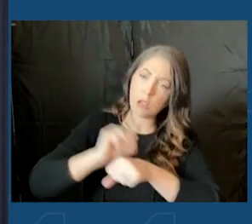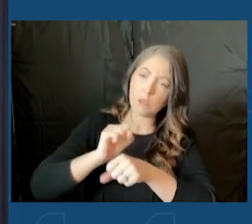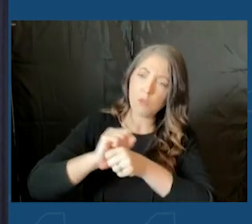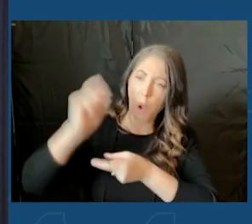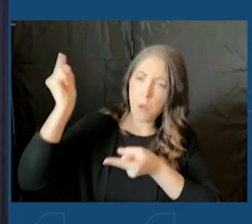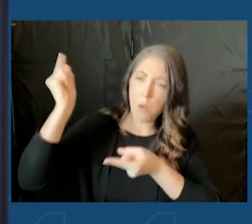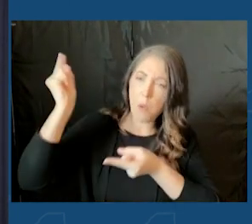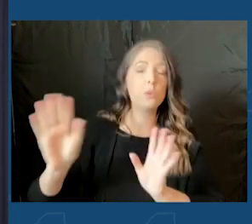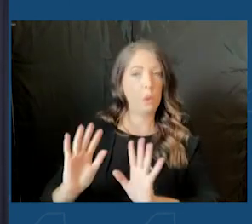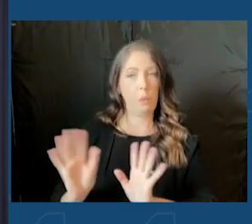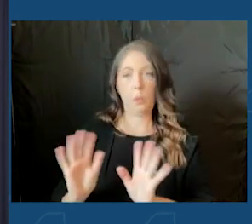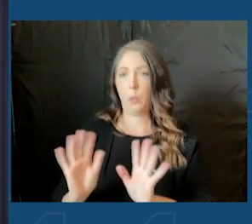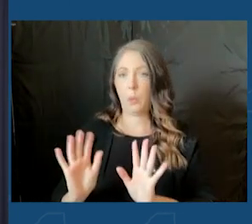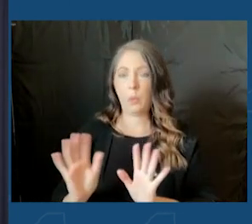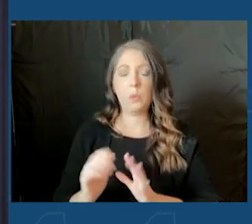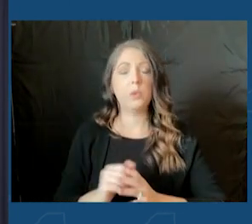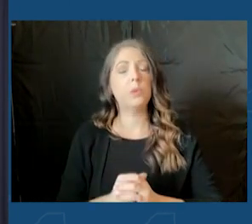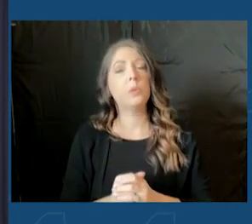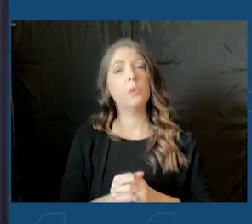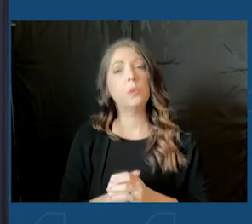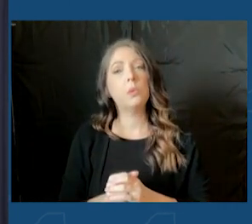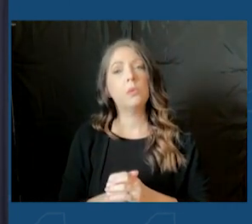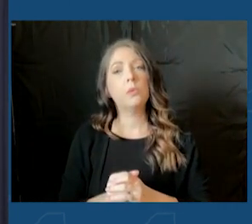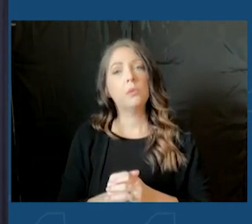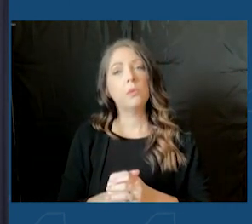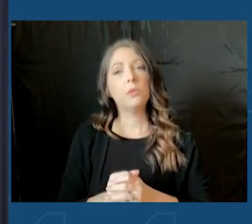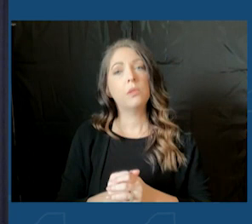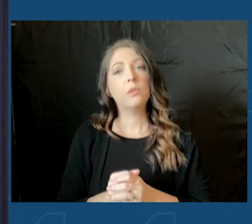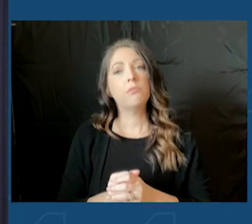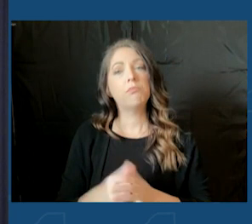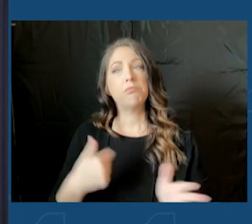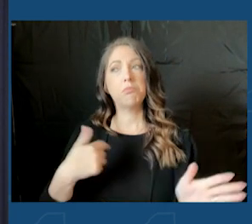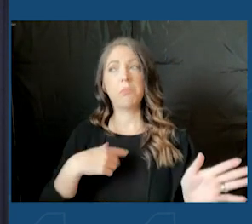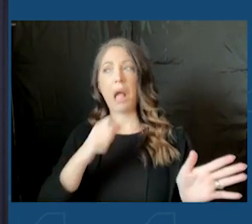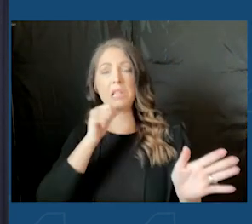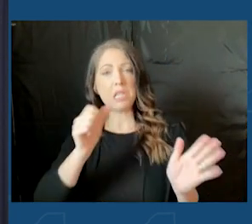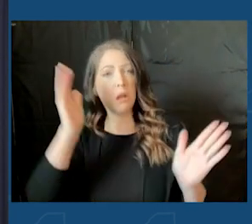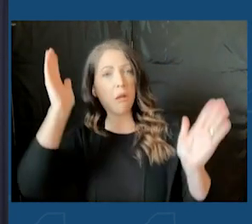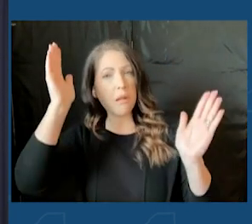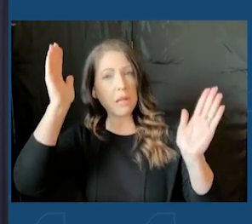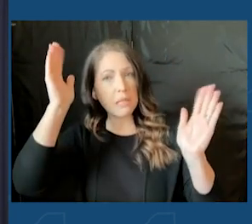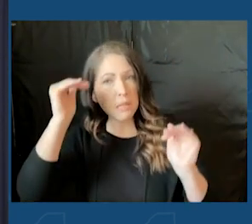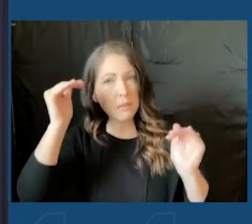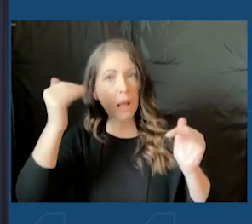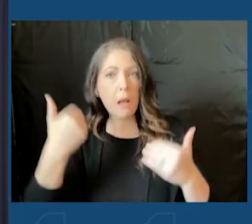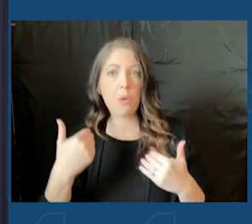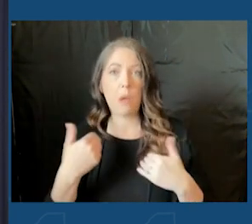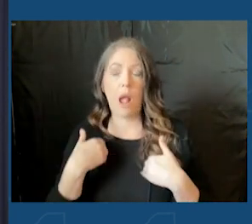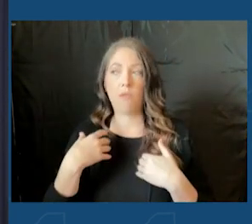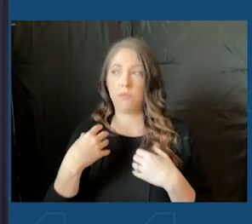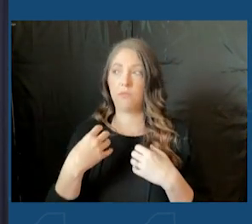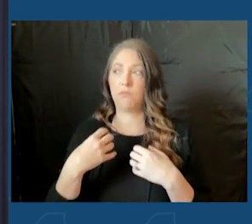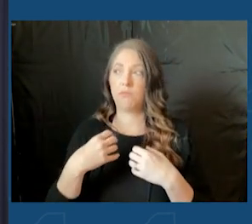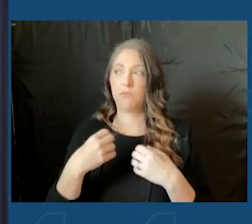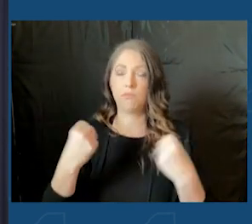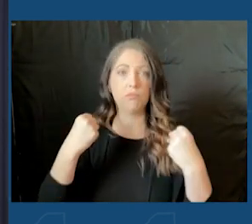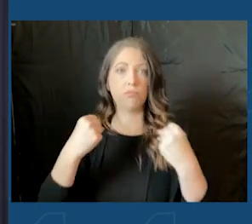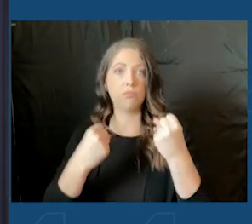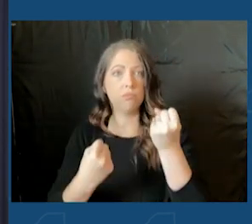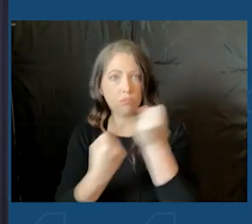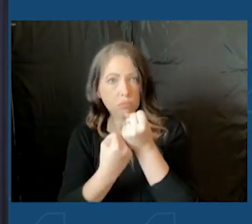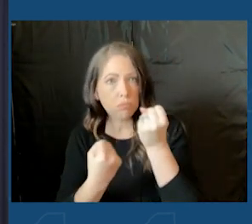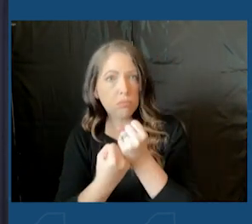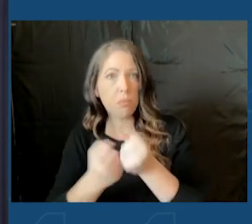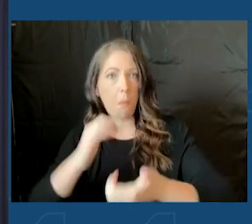successful in producing. I didn't anticipate that we would actually have such a very strong advocacy partner, not just to say this is okay,